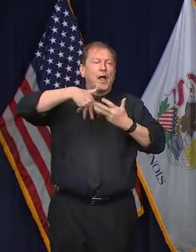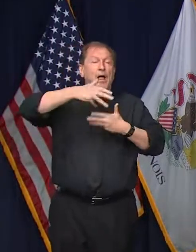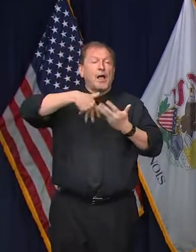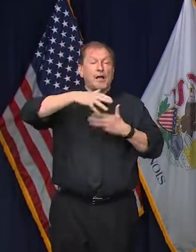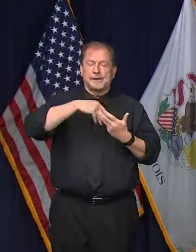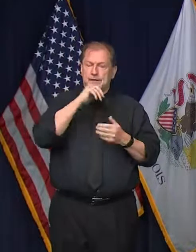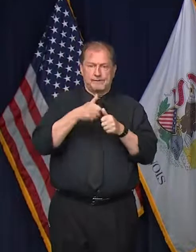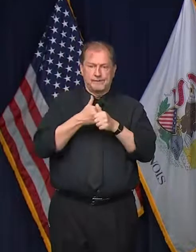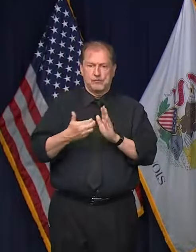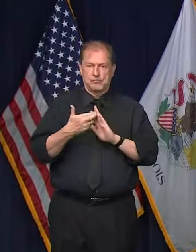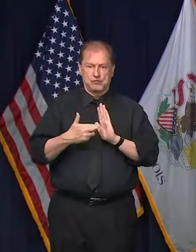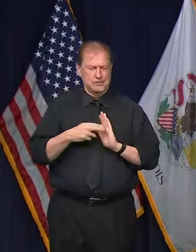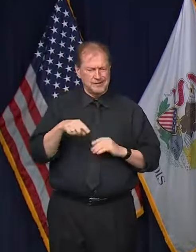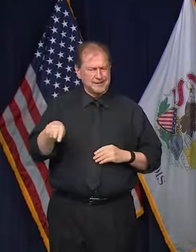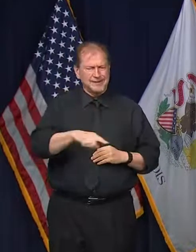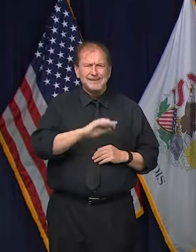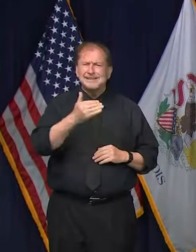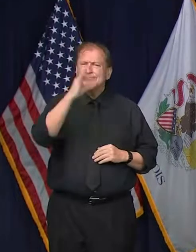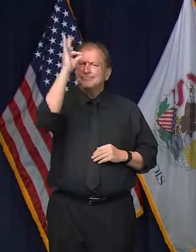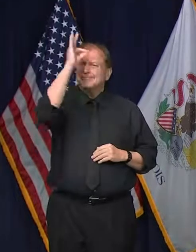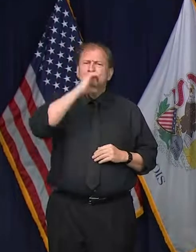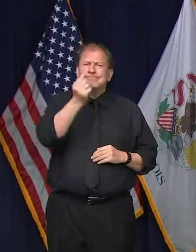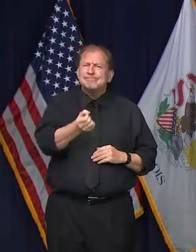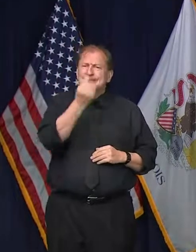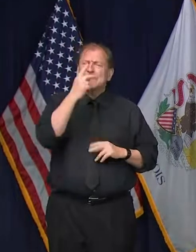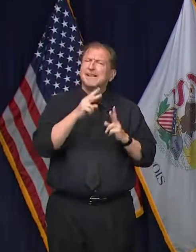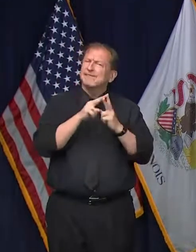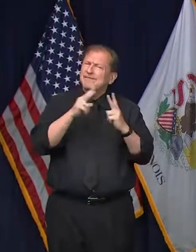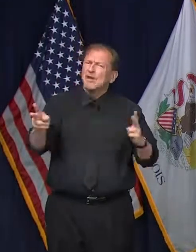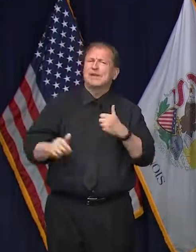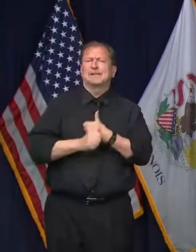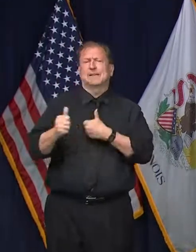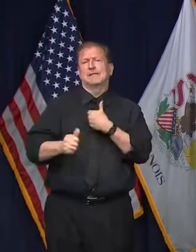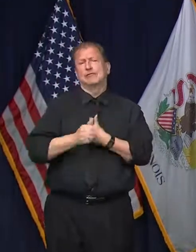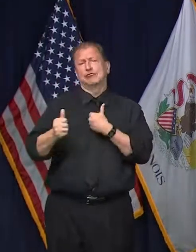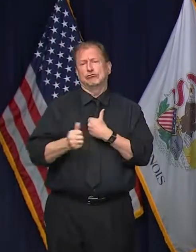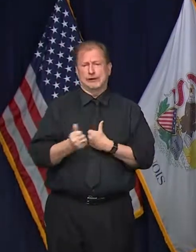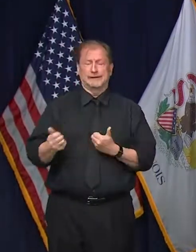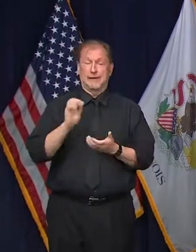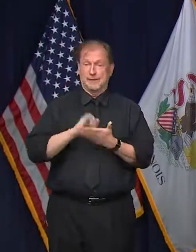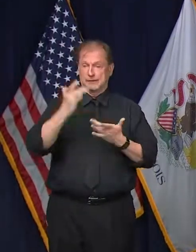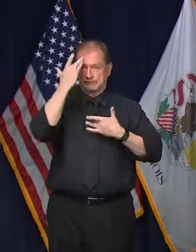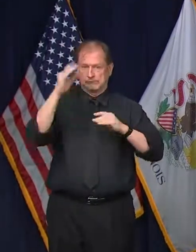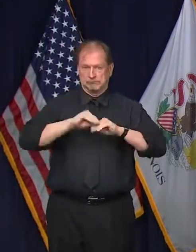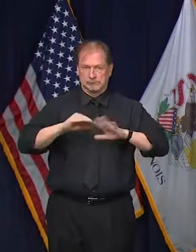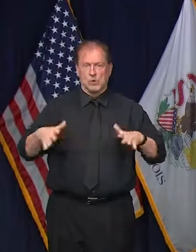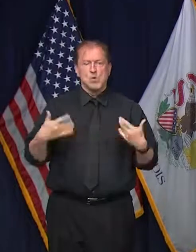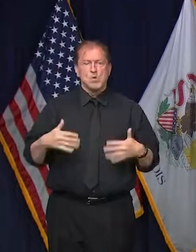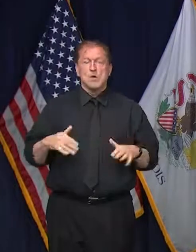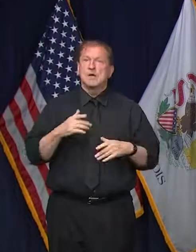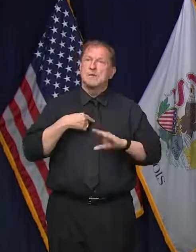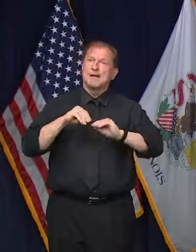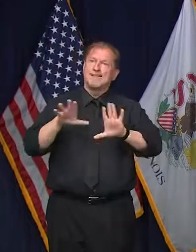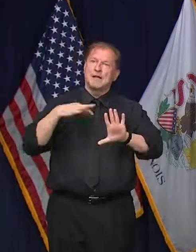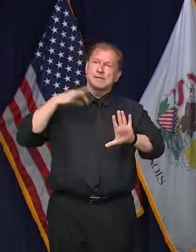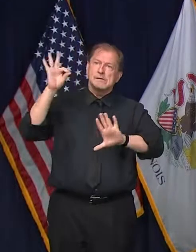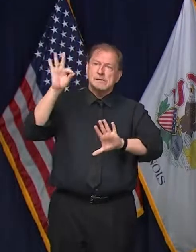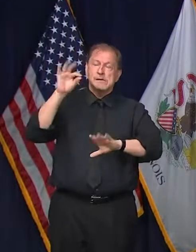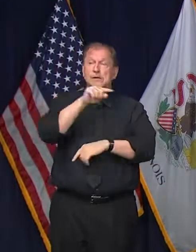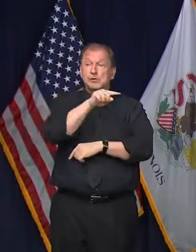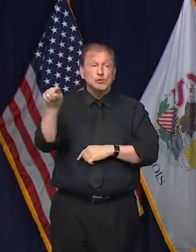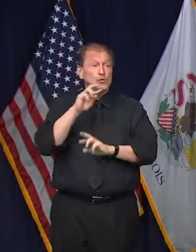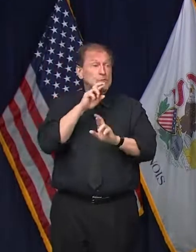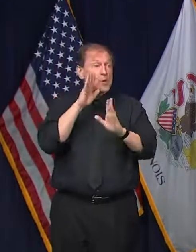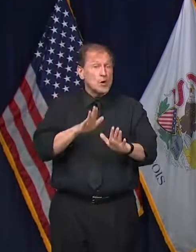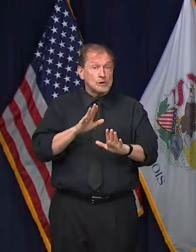seem to understand how dangerous this pandemic is. And I want to be clear to everybody that's watching and to all the reporters so that you can report it out.